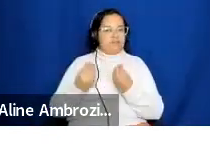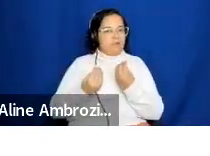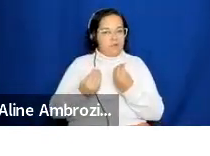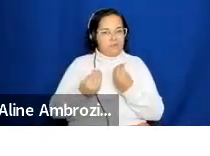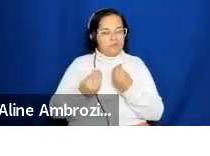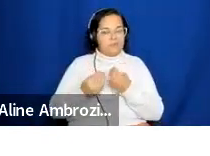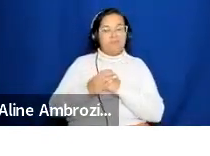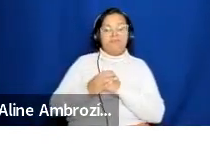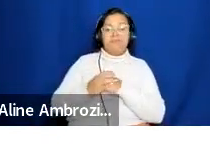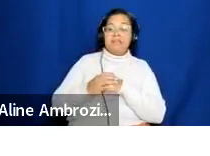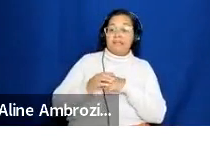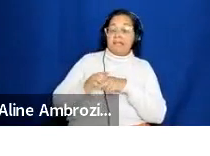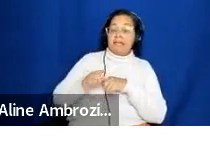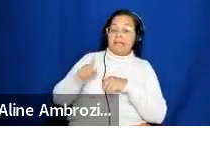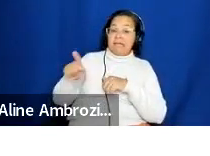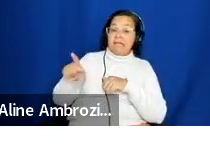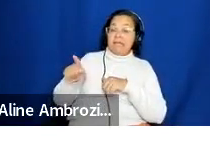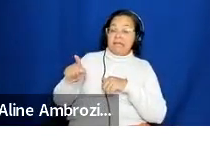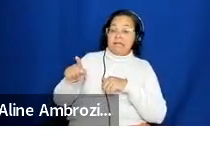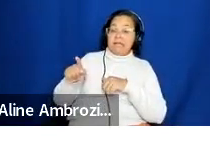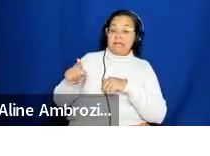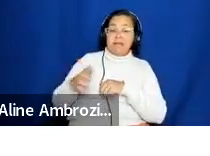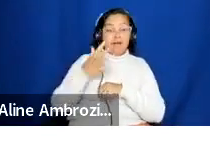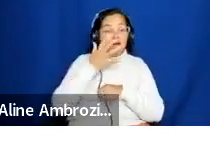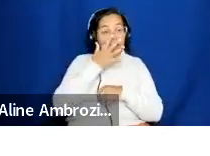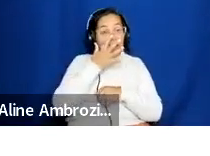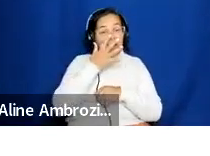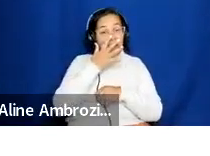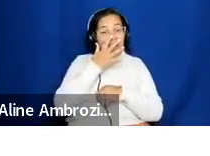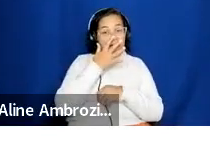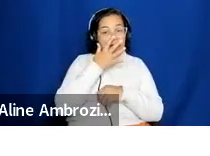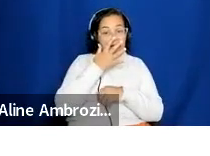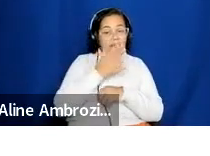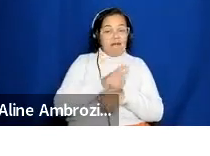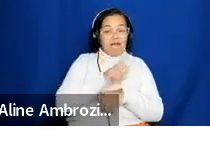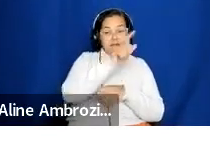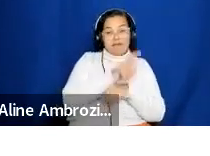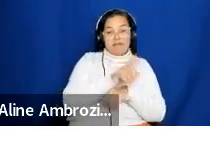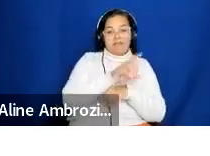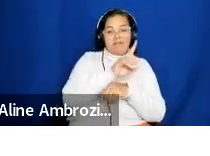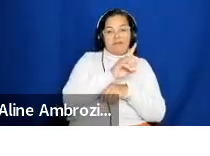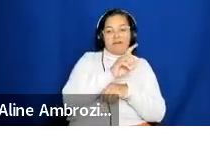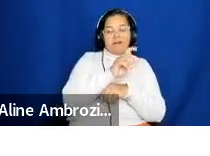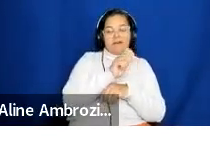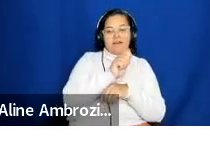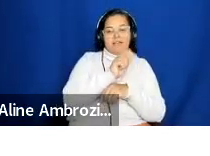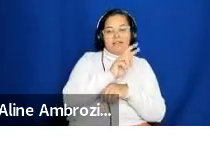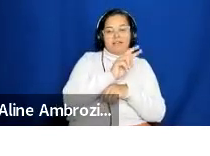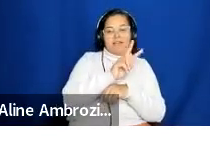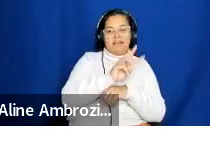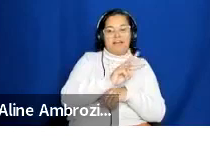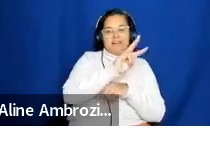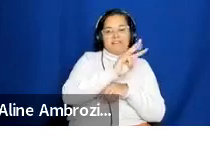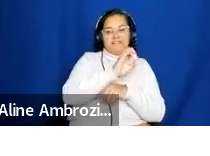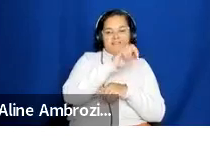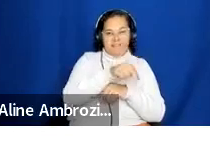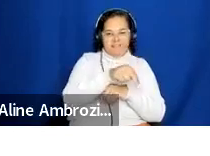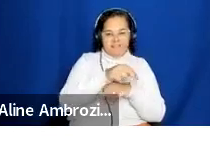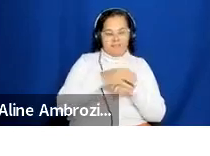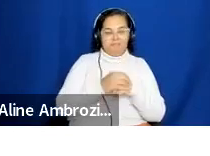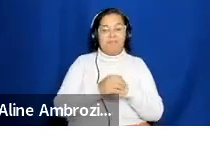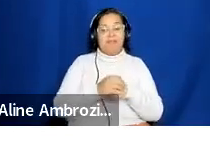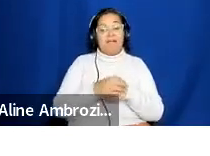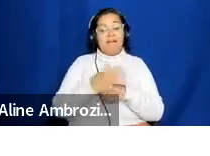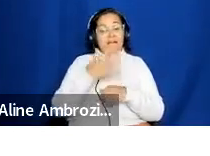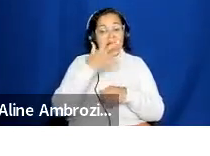for what the authors call, what he celebrated in Darwin's book was precisely that it deals the death blow to